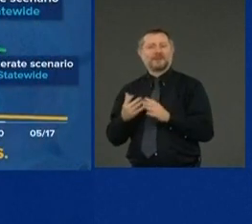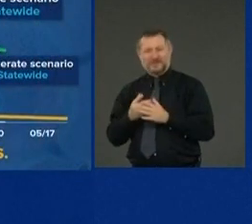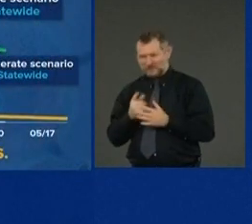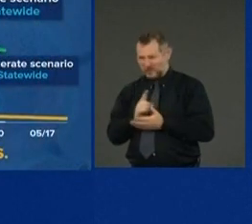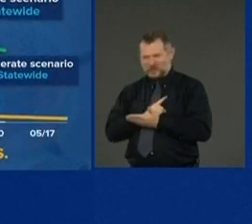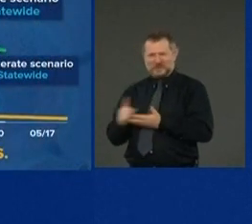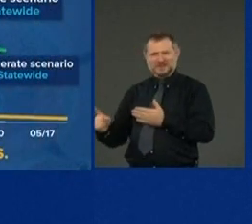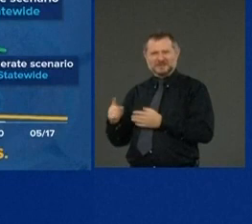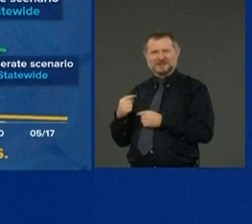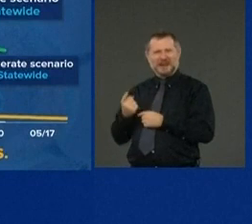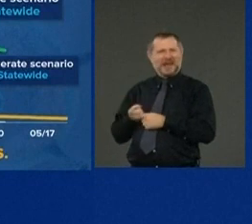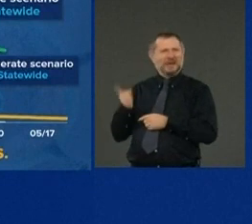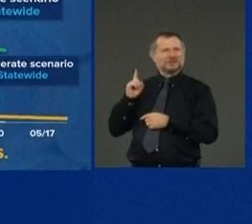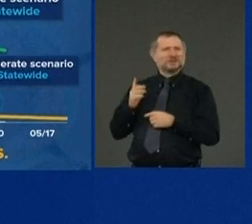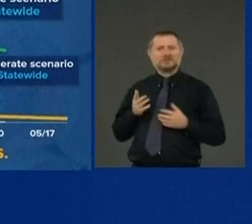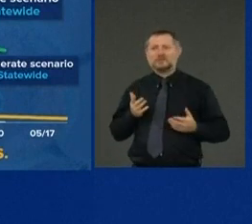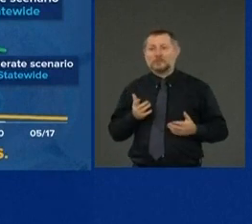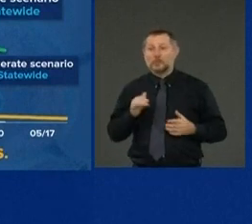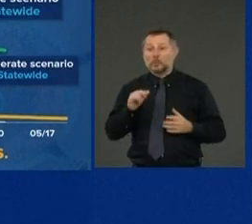This is what we did.